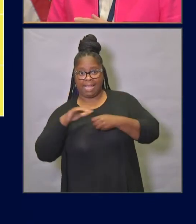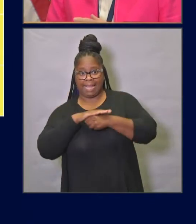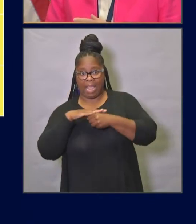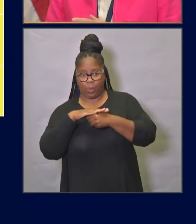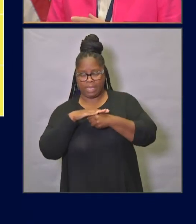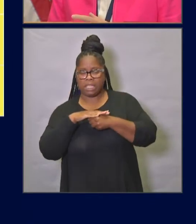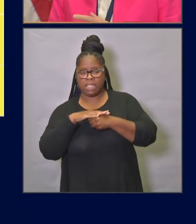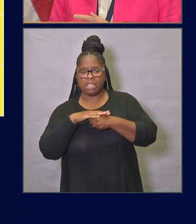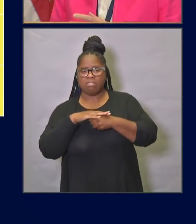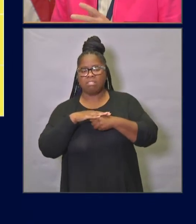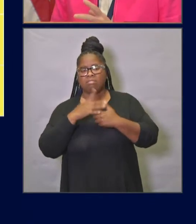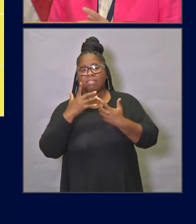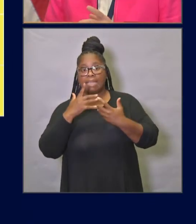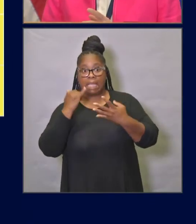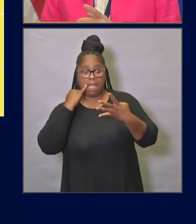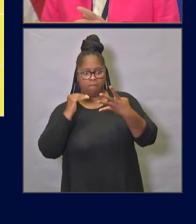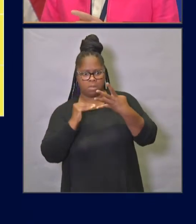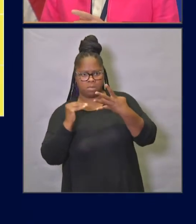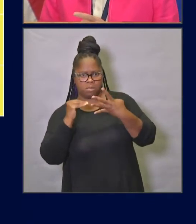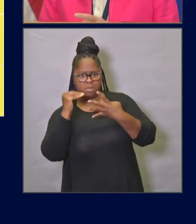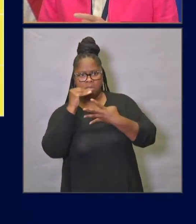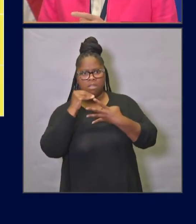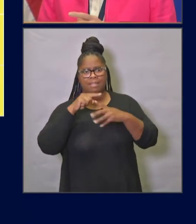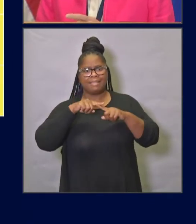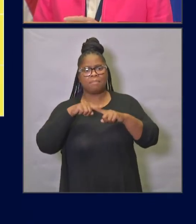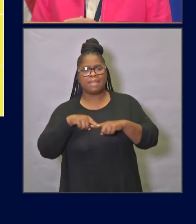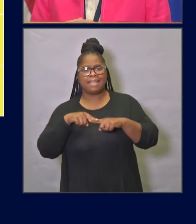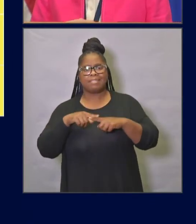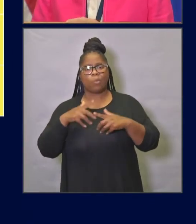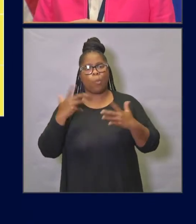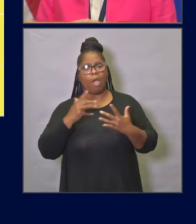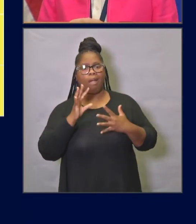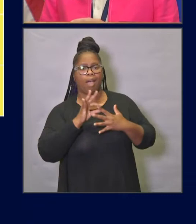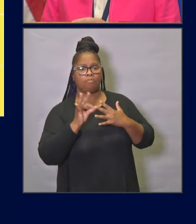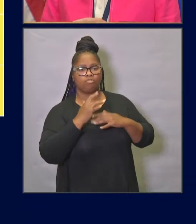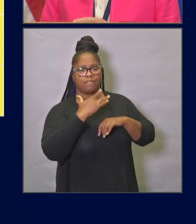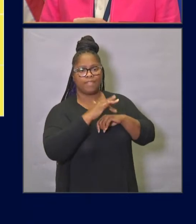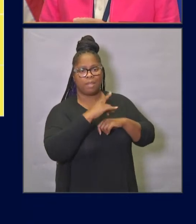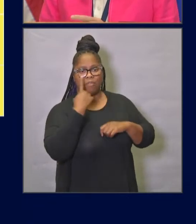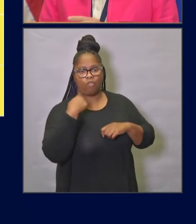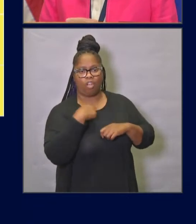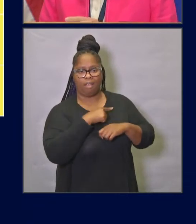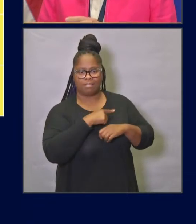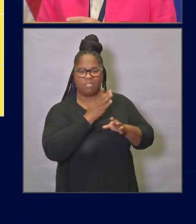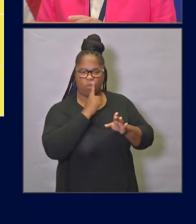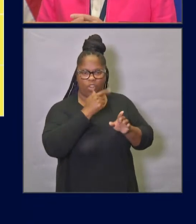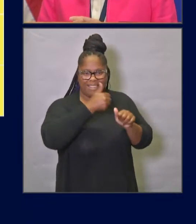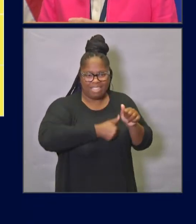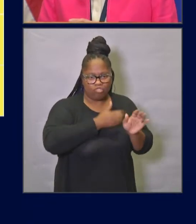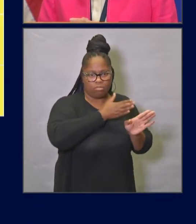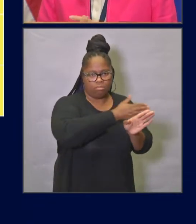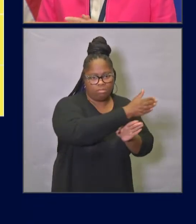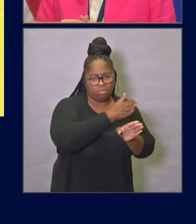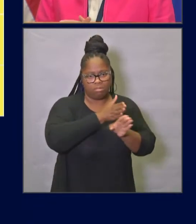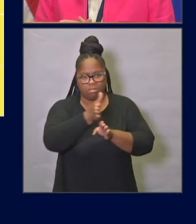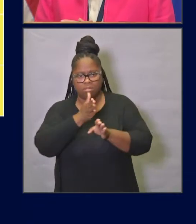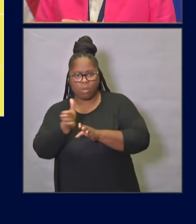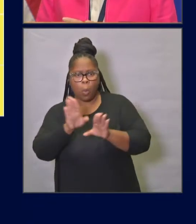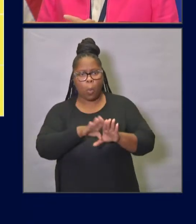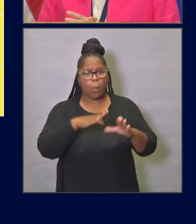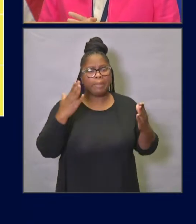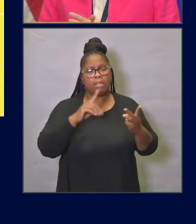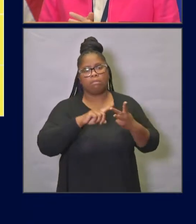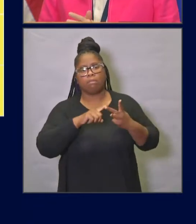what options are available for the county to consider related to sector openings and permitted